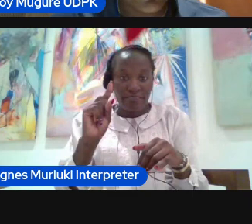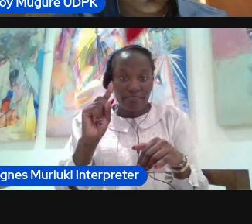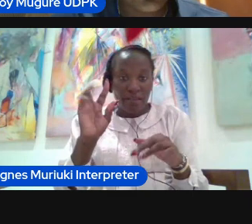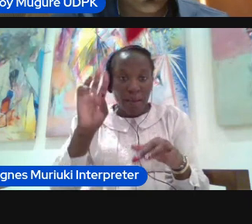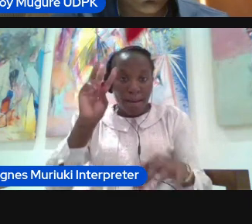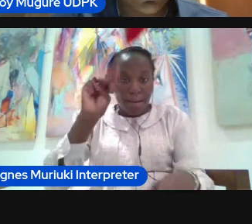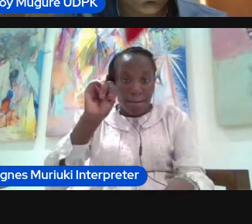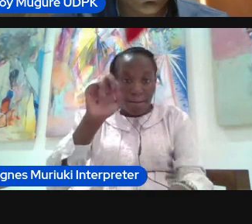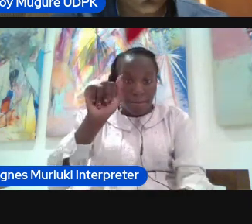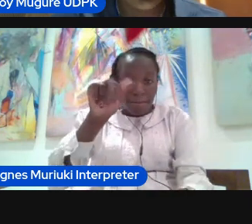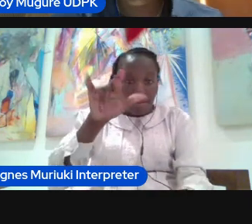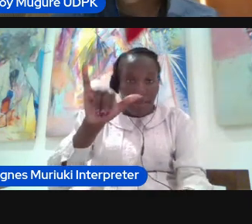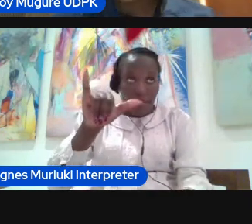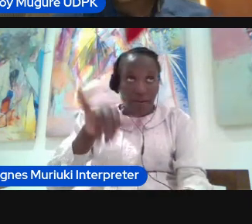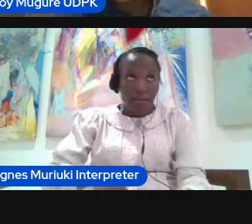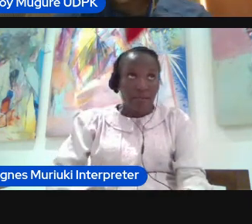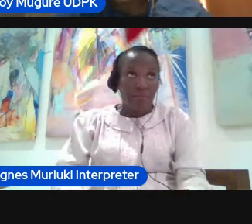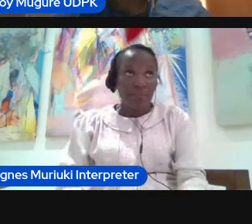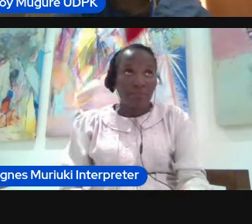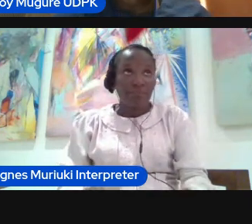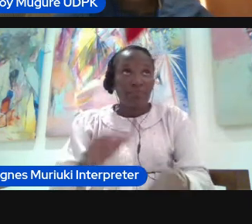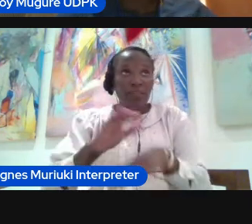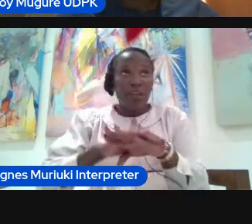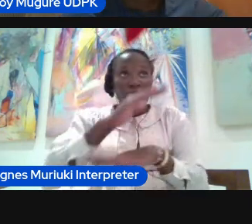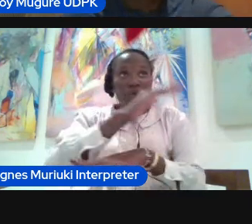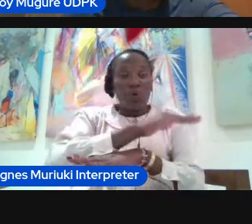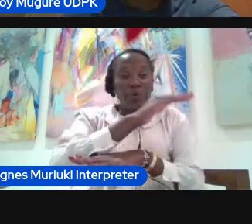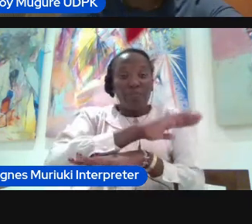Mary, Yes, good evening, everyone.